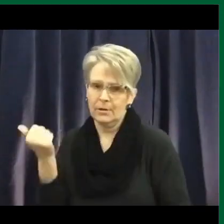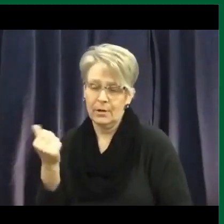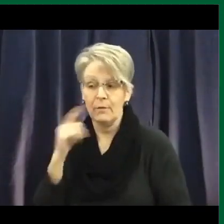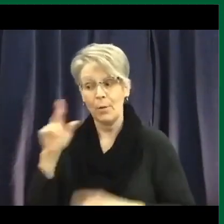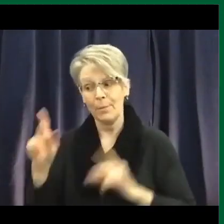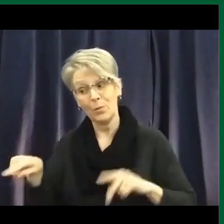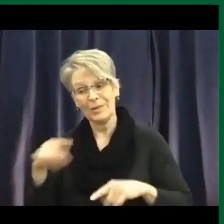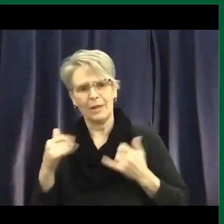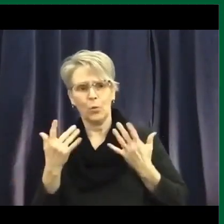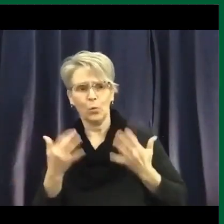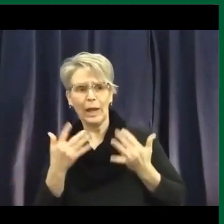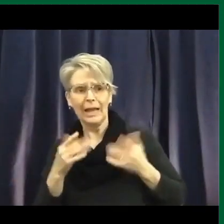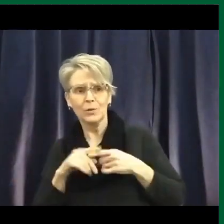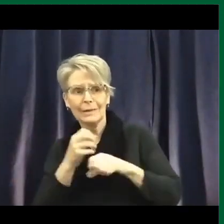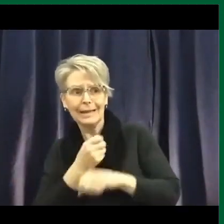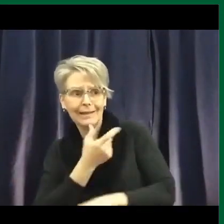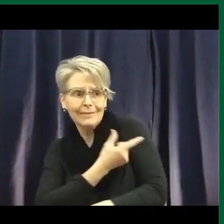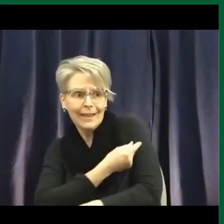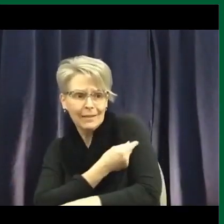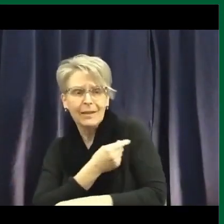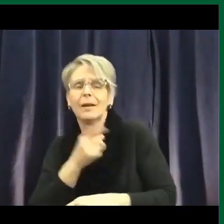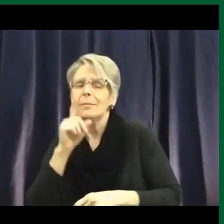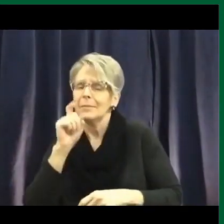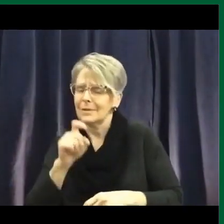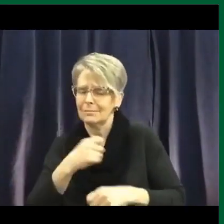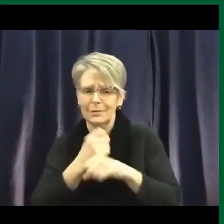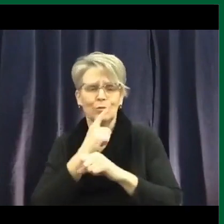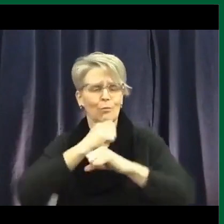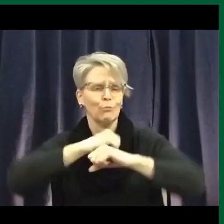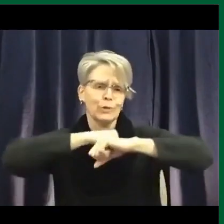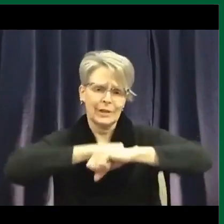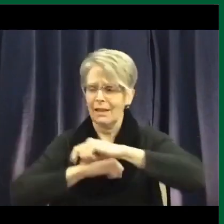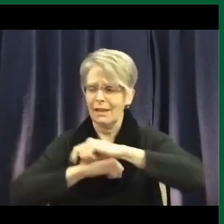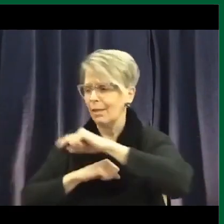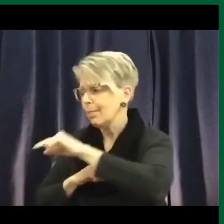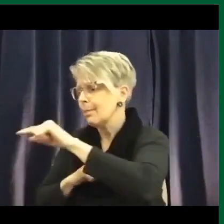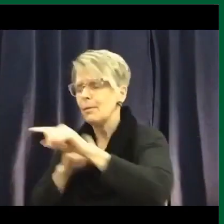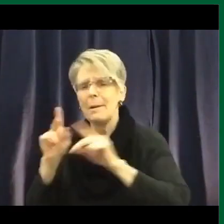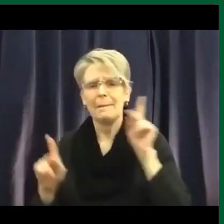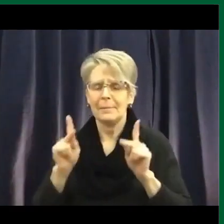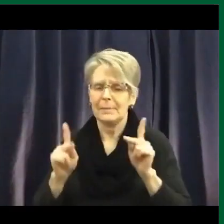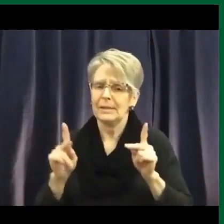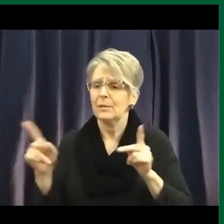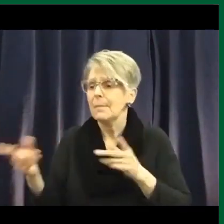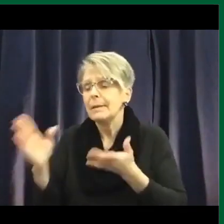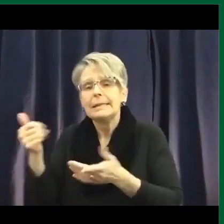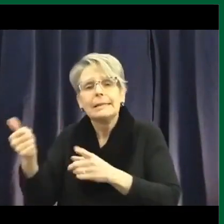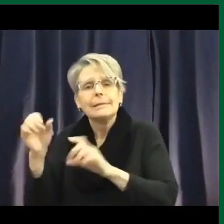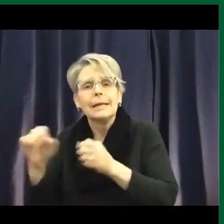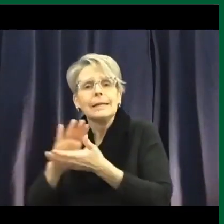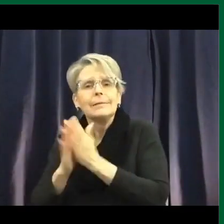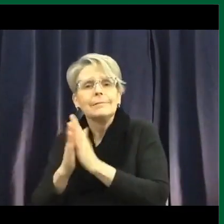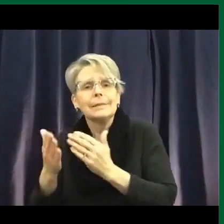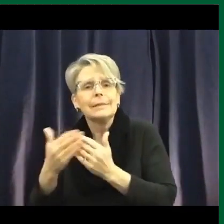to, shield people who are more vulnerable as much as possible over the next weeks and